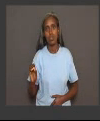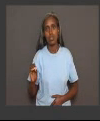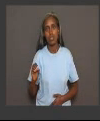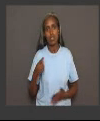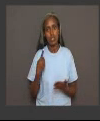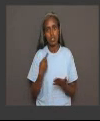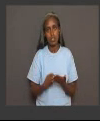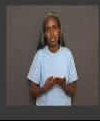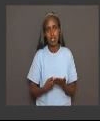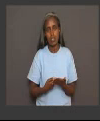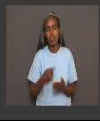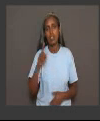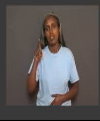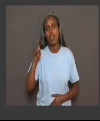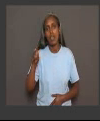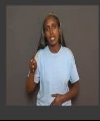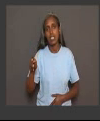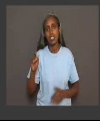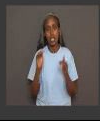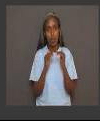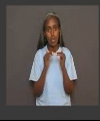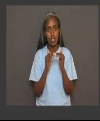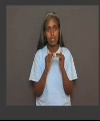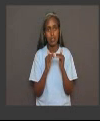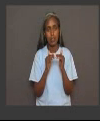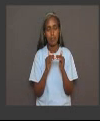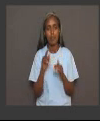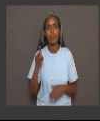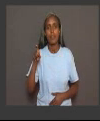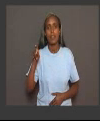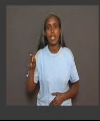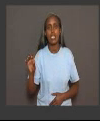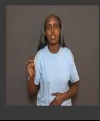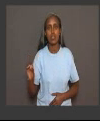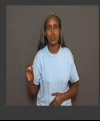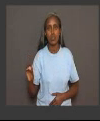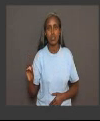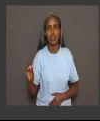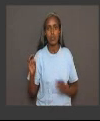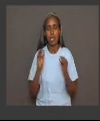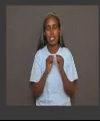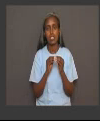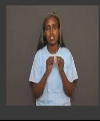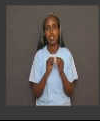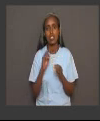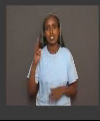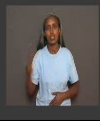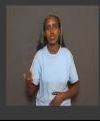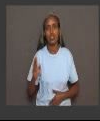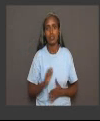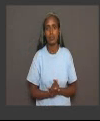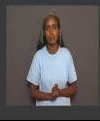then x equals x naught plus h.